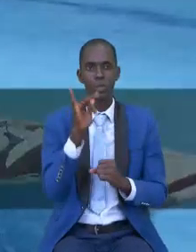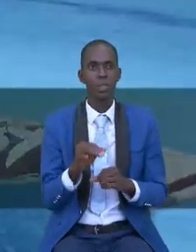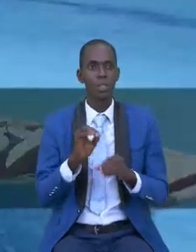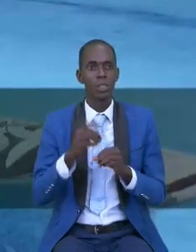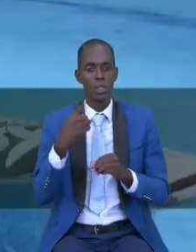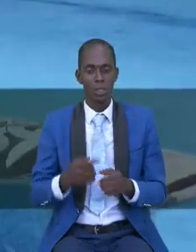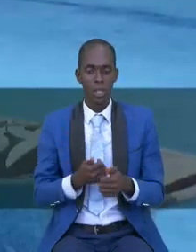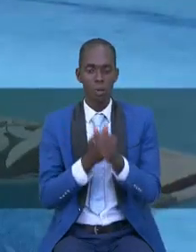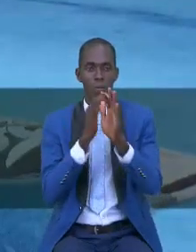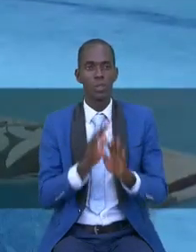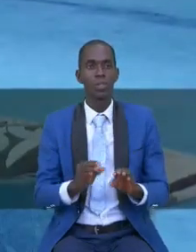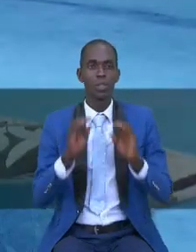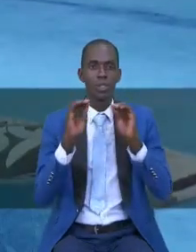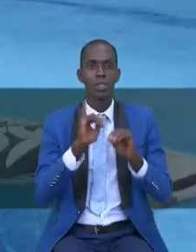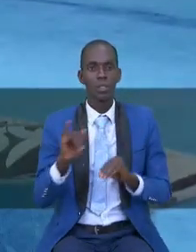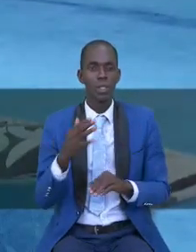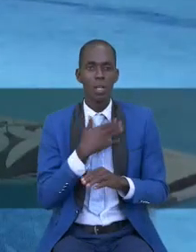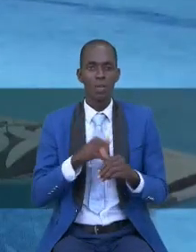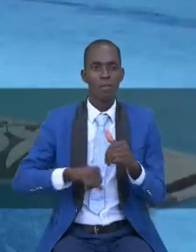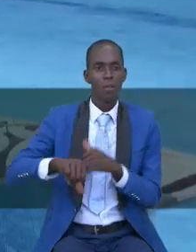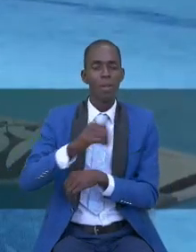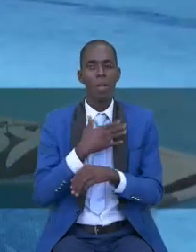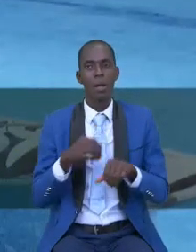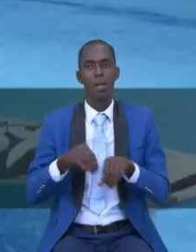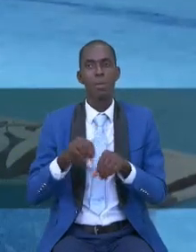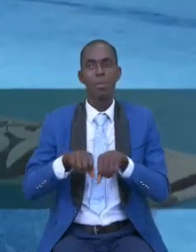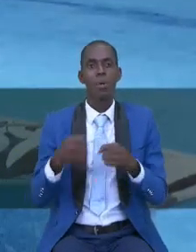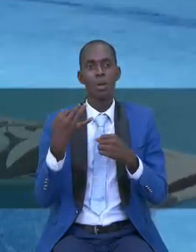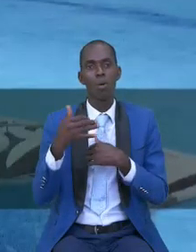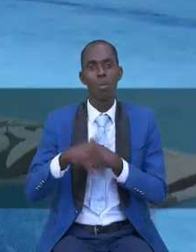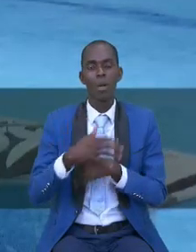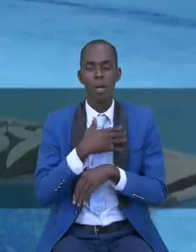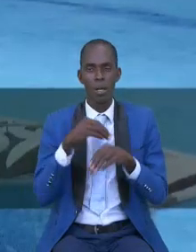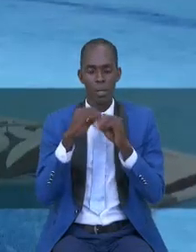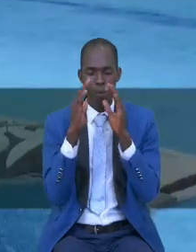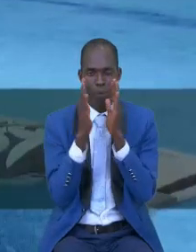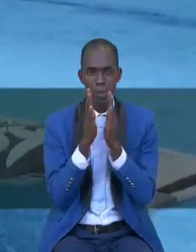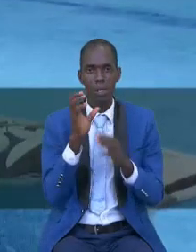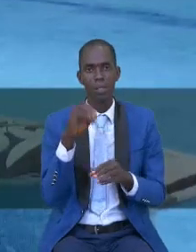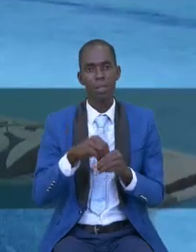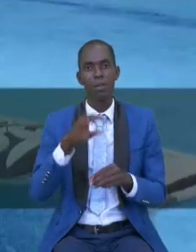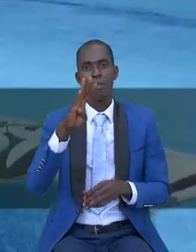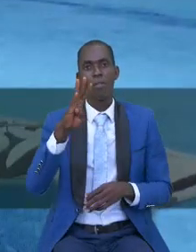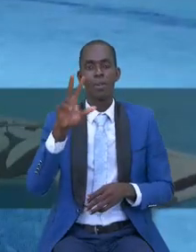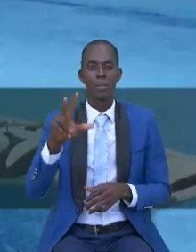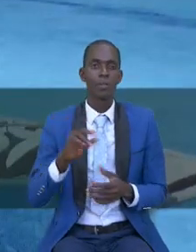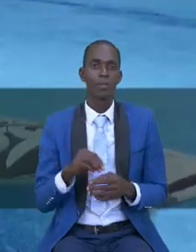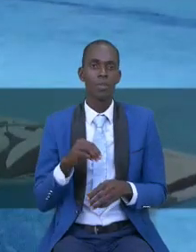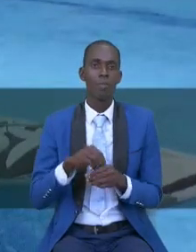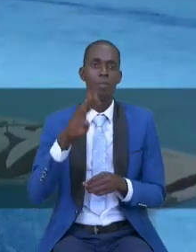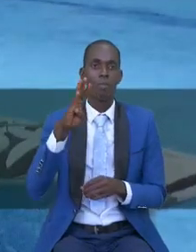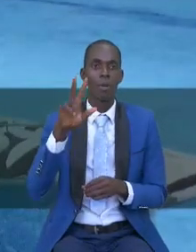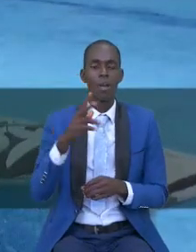doctrine and fellowship and breaking of bread and in prayers. Then in verse 43 it says, and